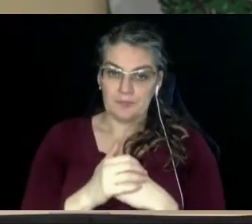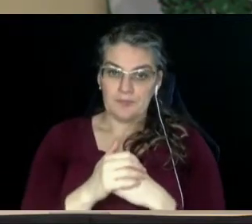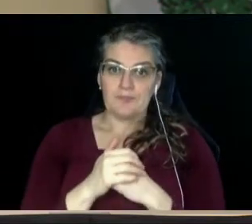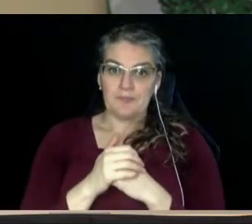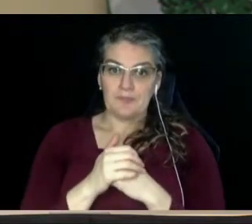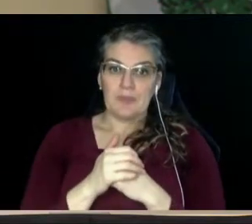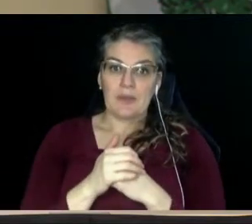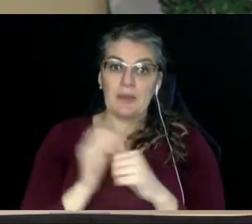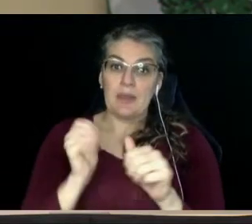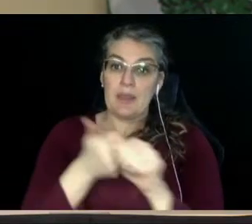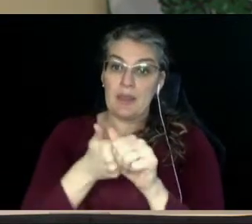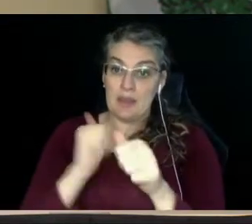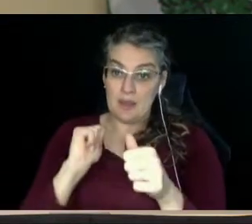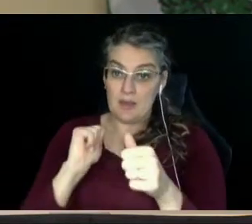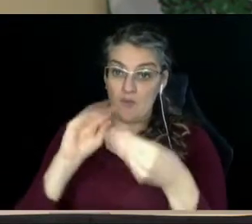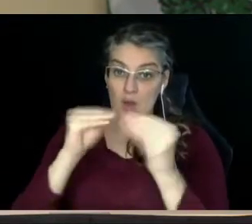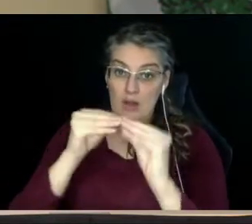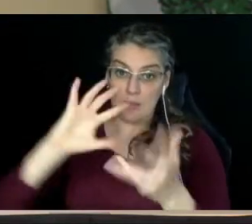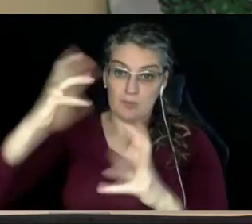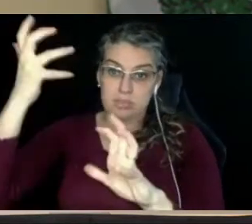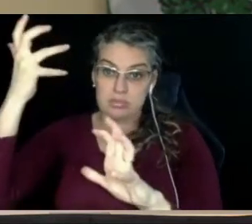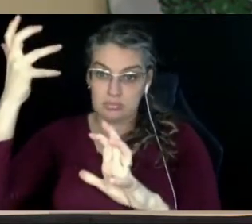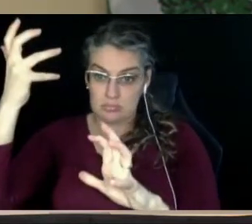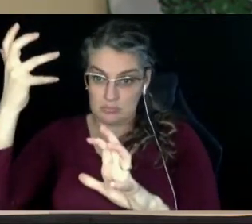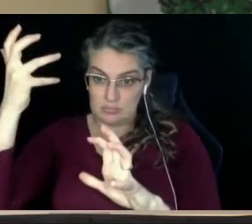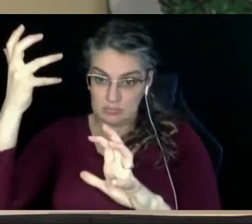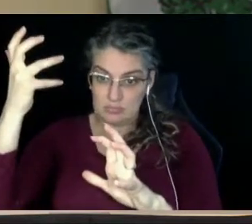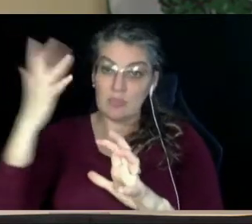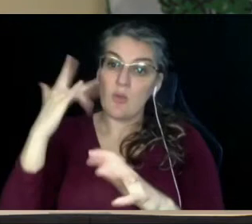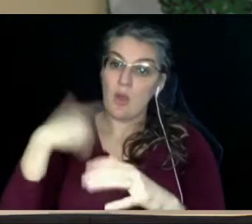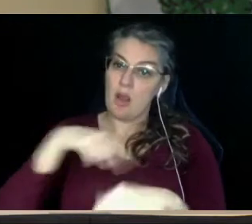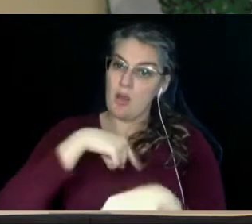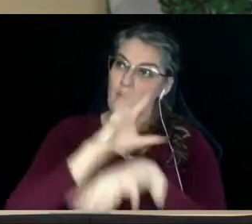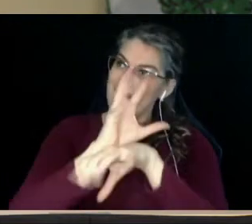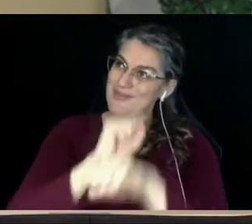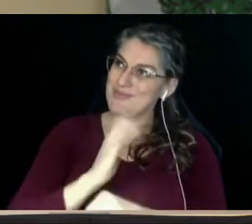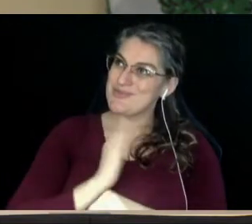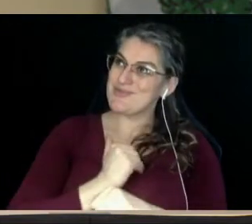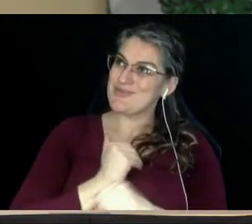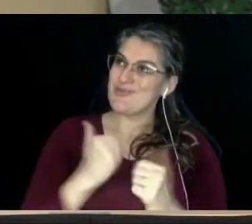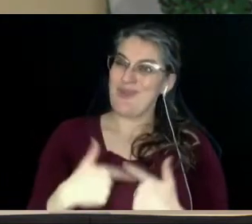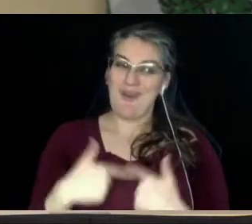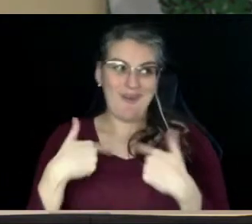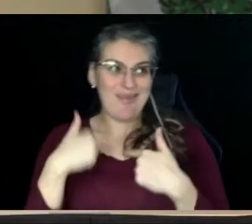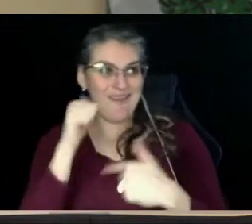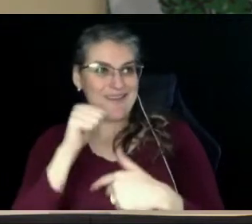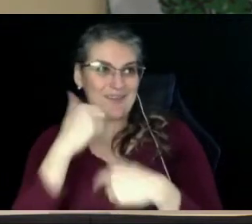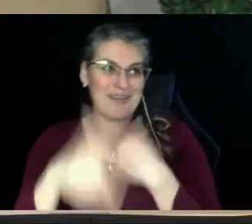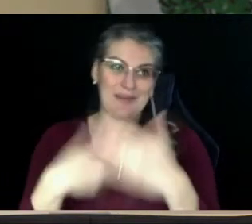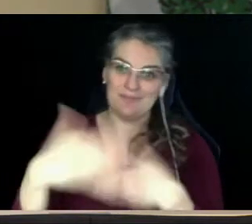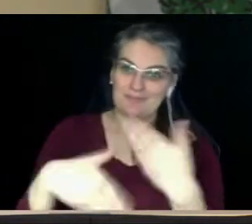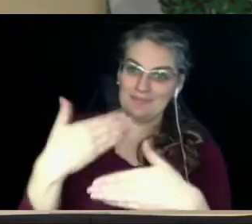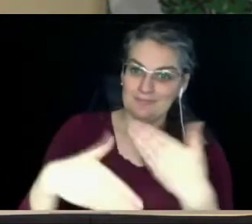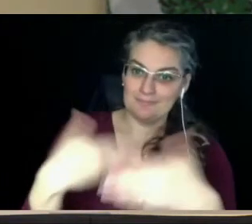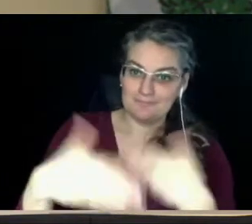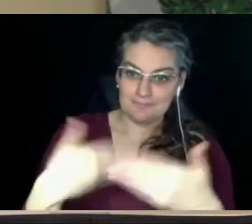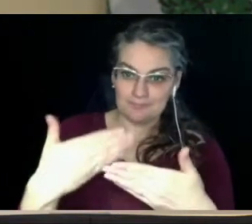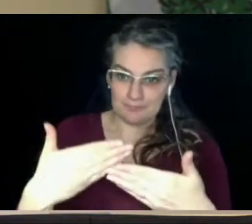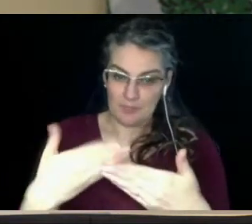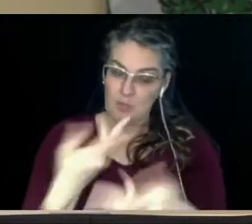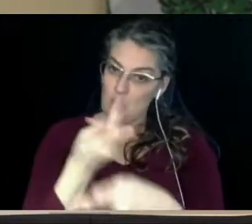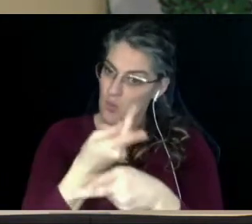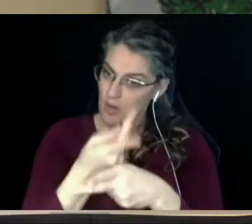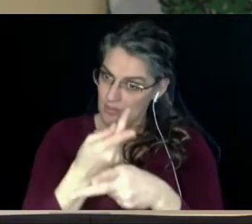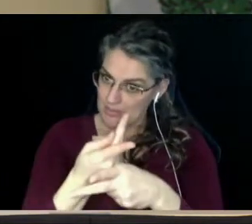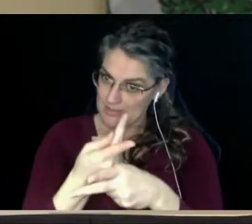that disruption to our relatively stable lifestyle we've enjoyed. As always, please continue to follow public health